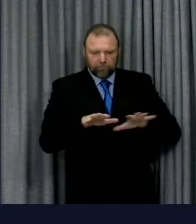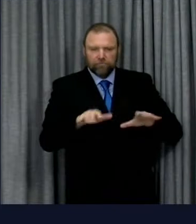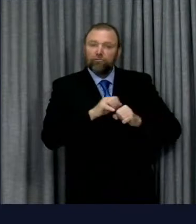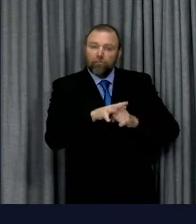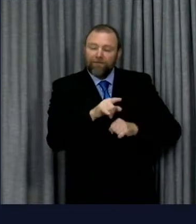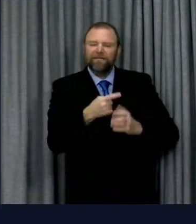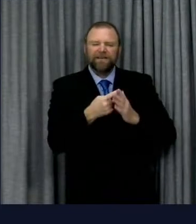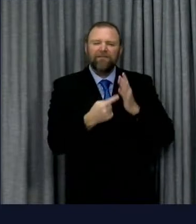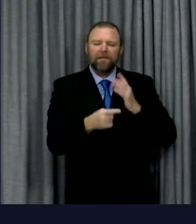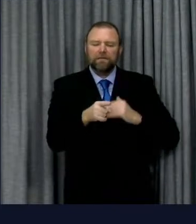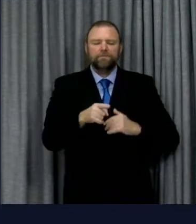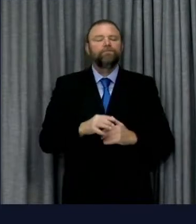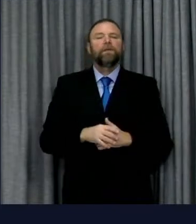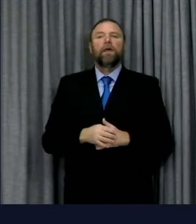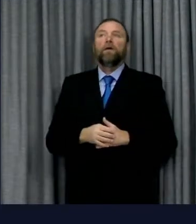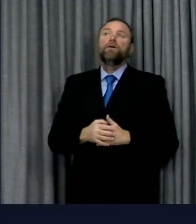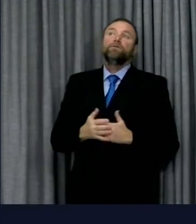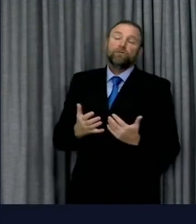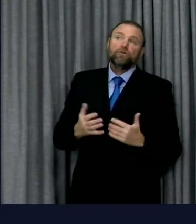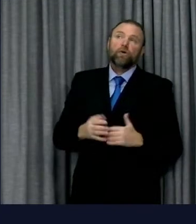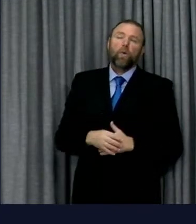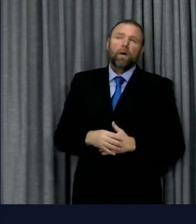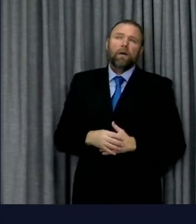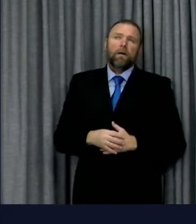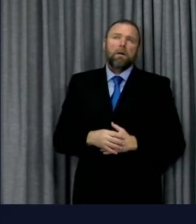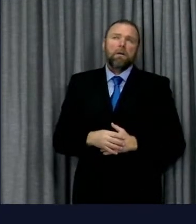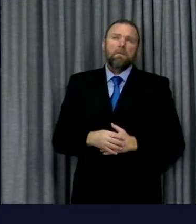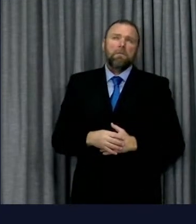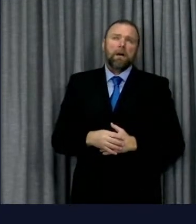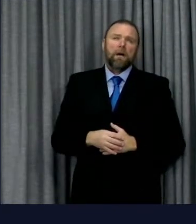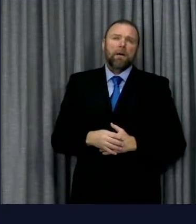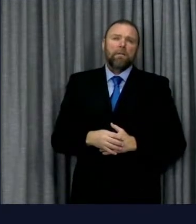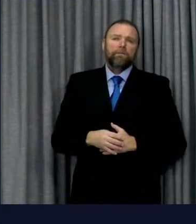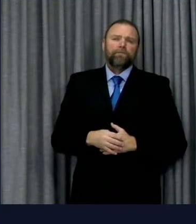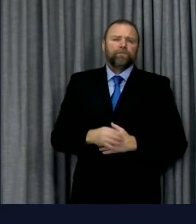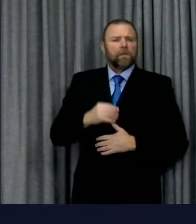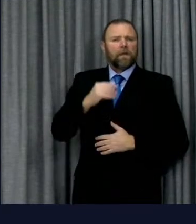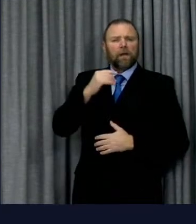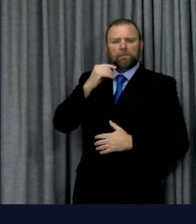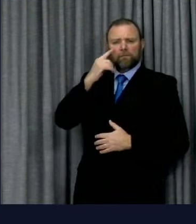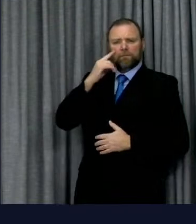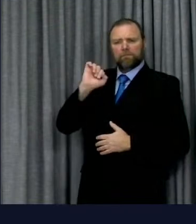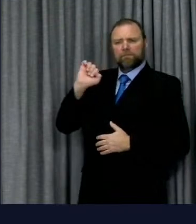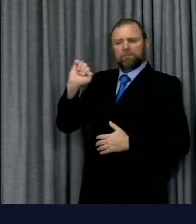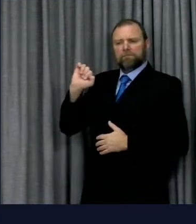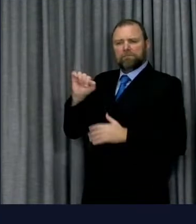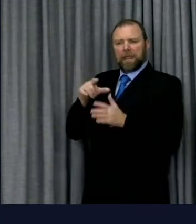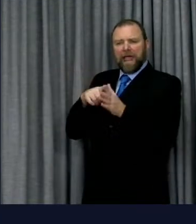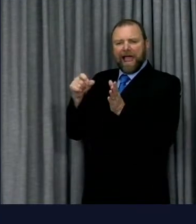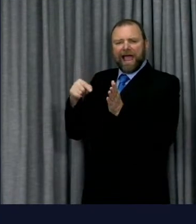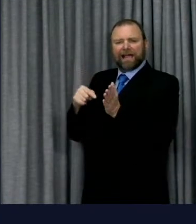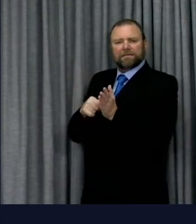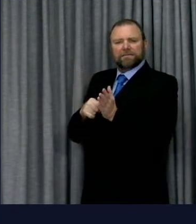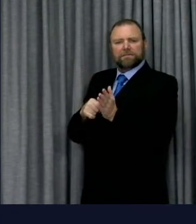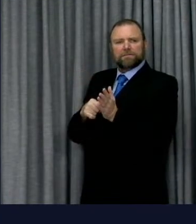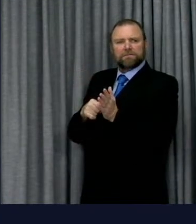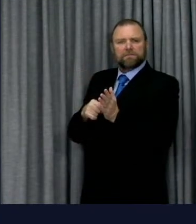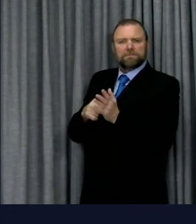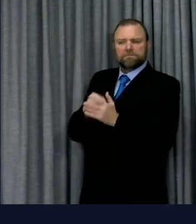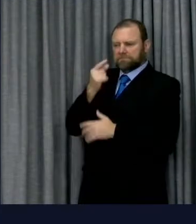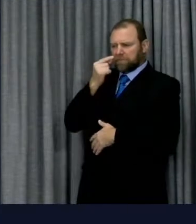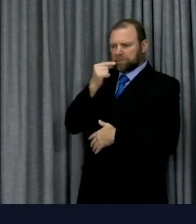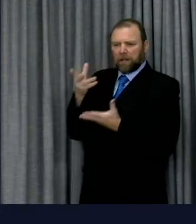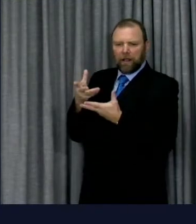so on. So I don't regard the fact that an act may lapse in